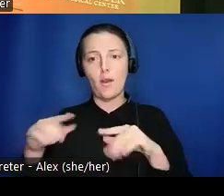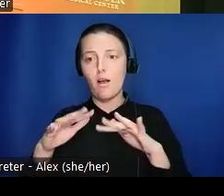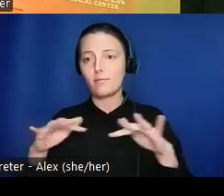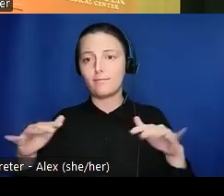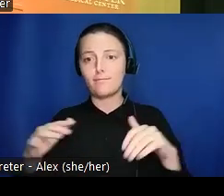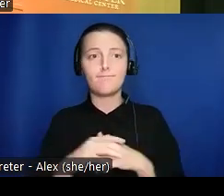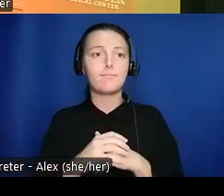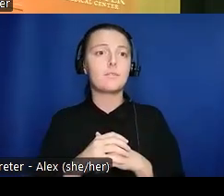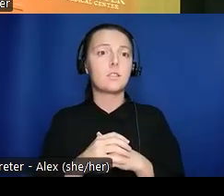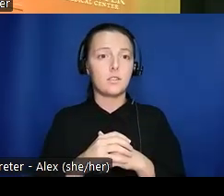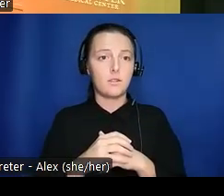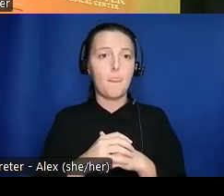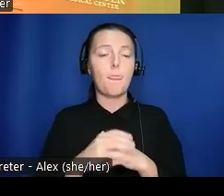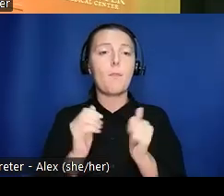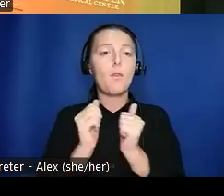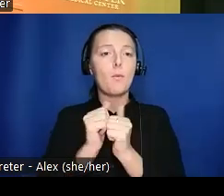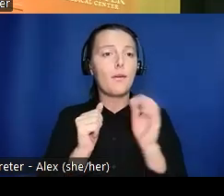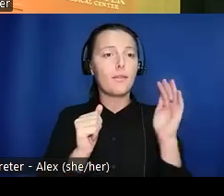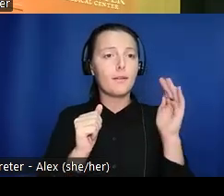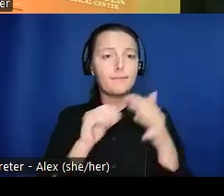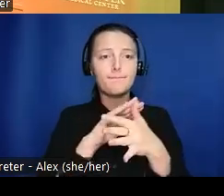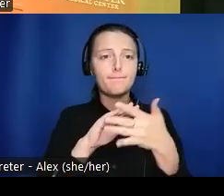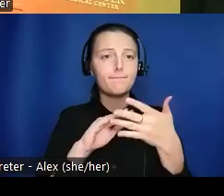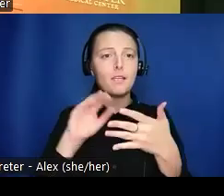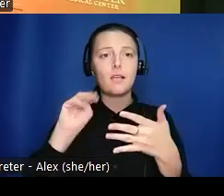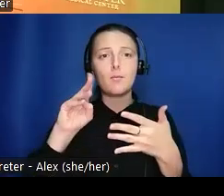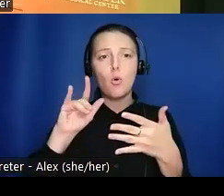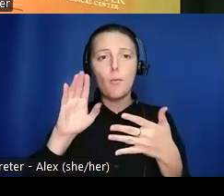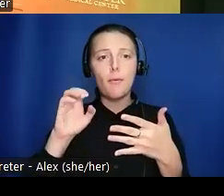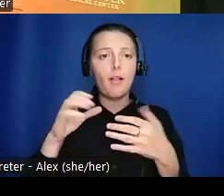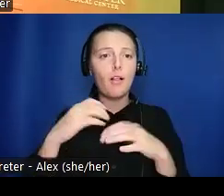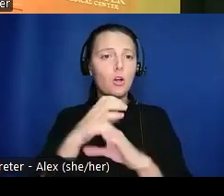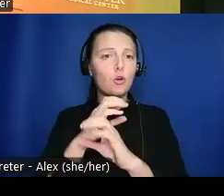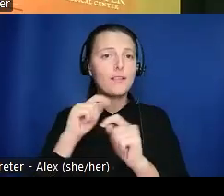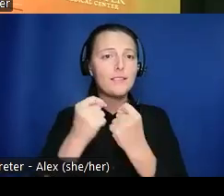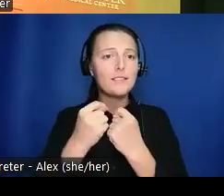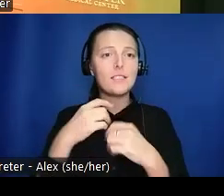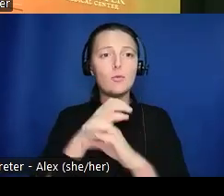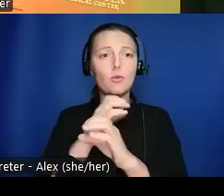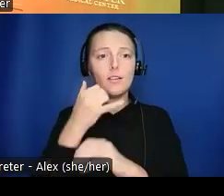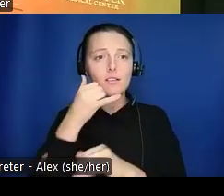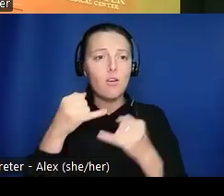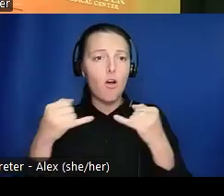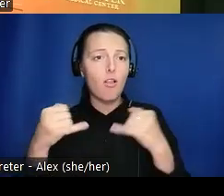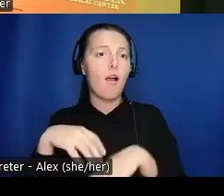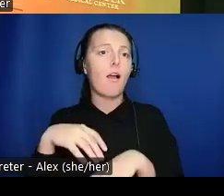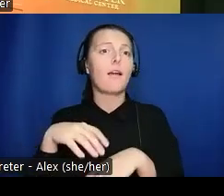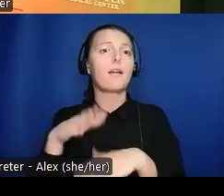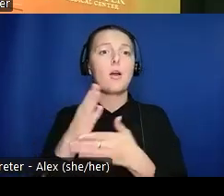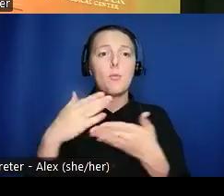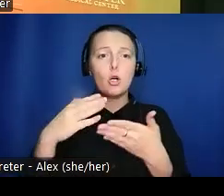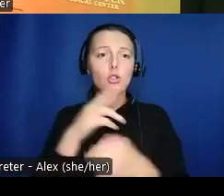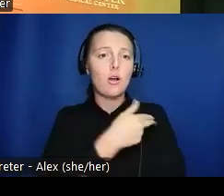crisis team and crisis call lines and partial hospitals, in acute services have been very busy, and I'll give you some